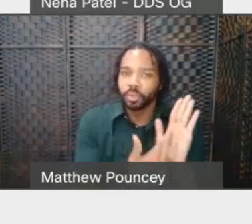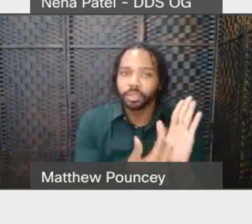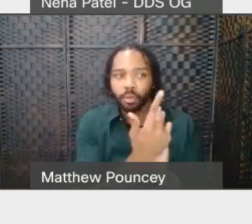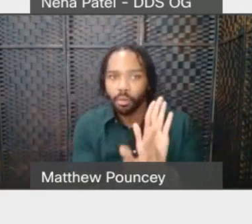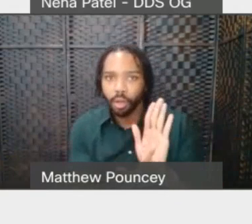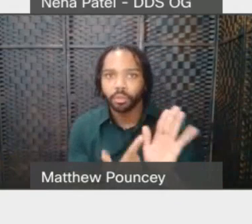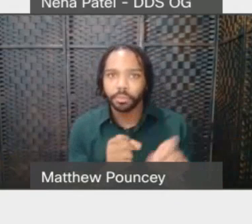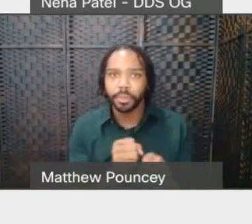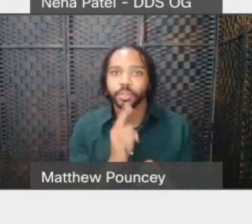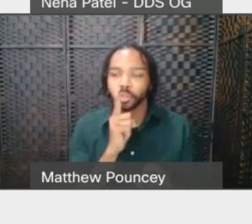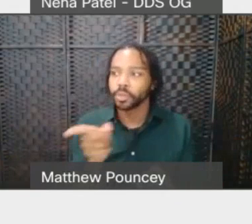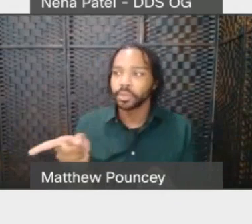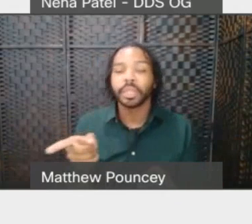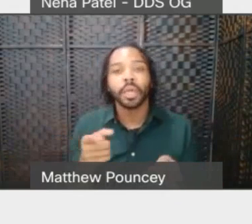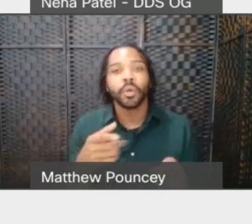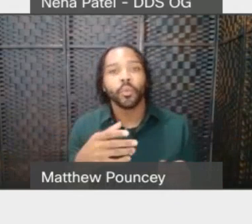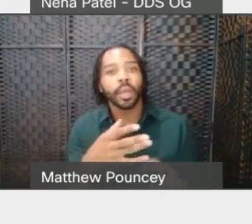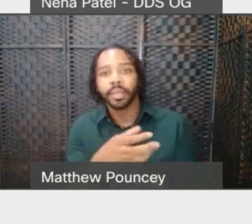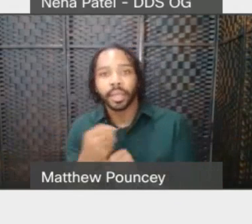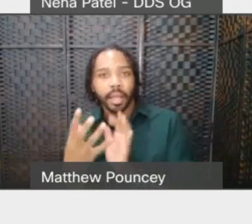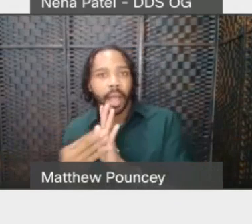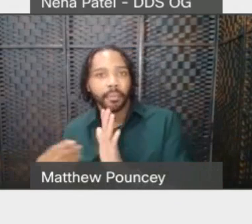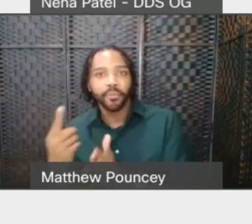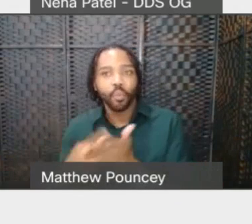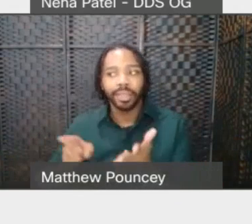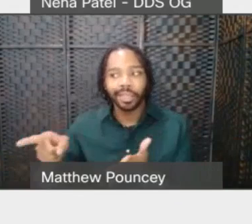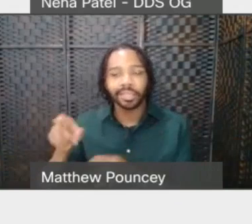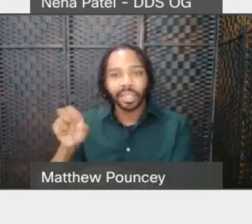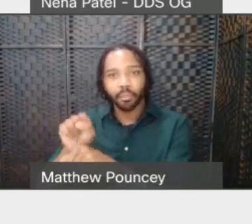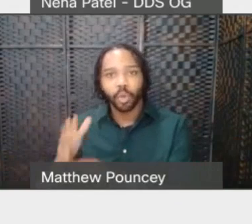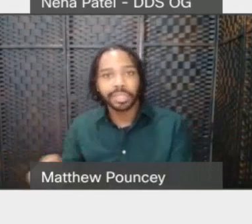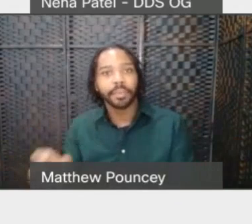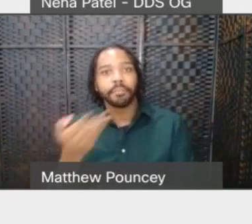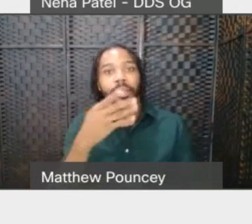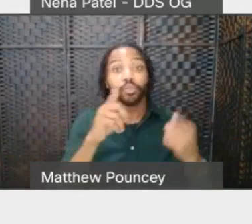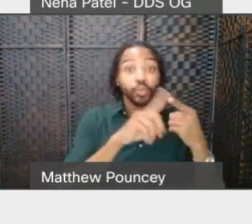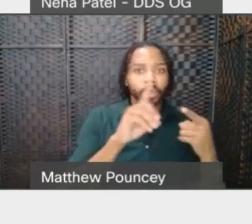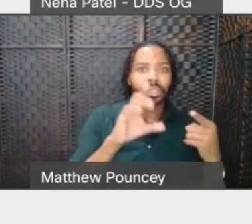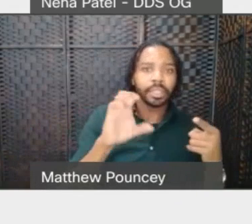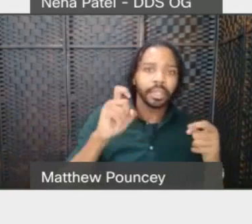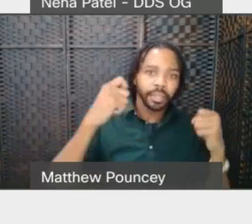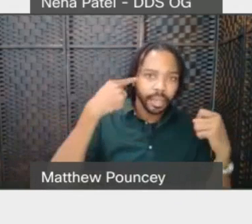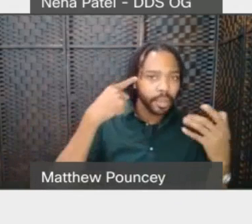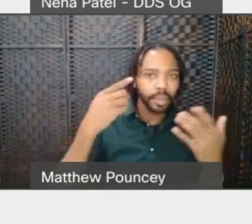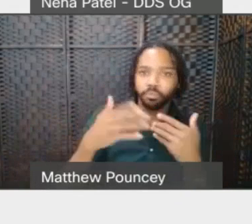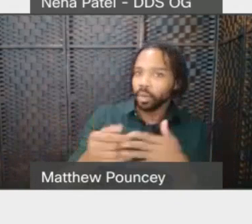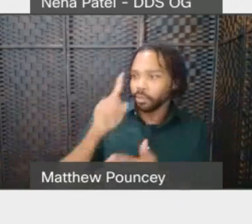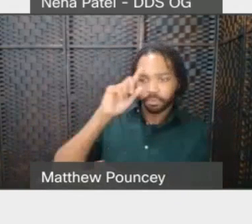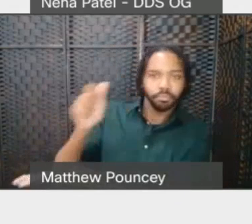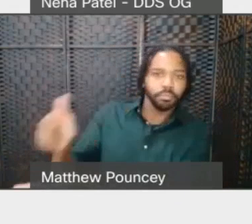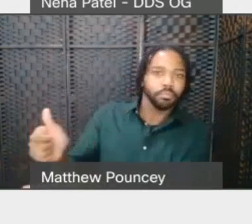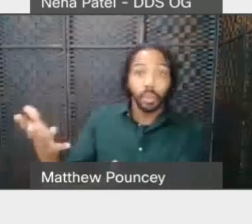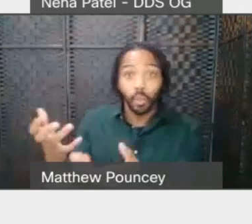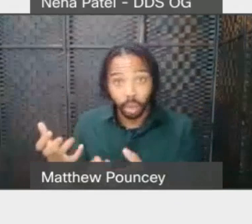their licensee or the employee submits to DC government, however they want to do it. If they want to have a